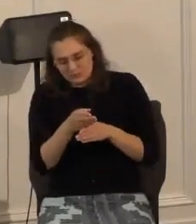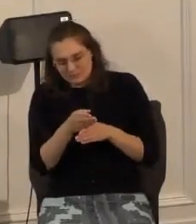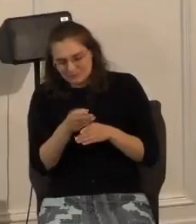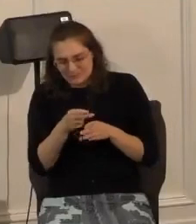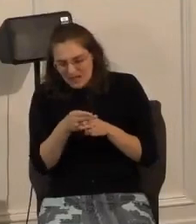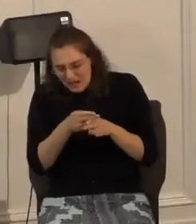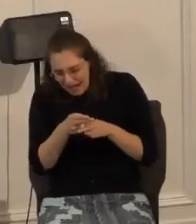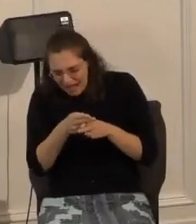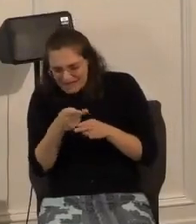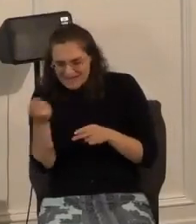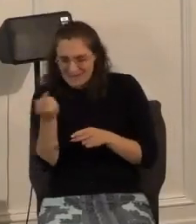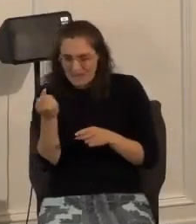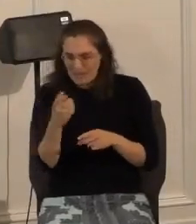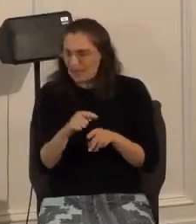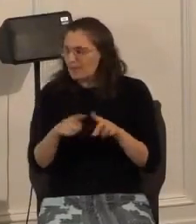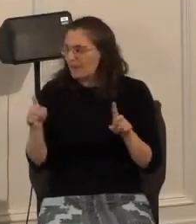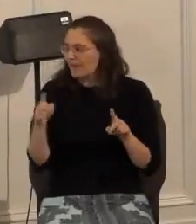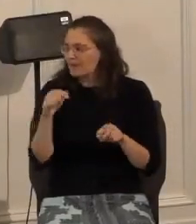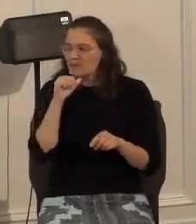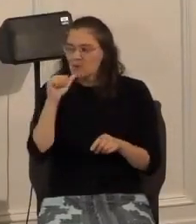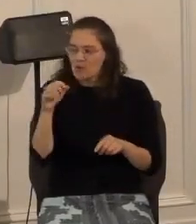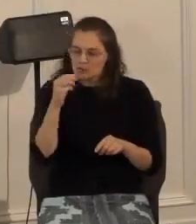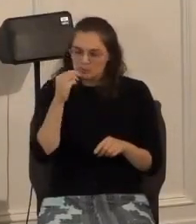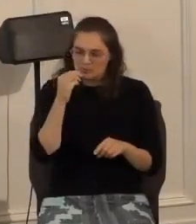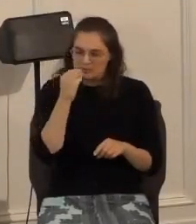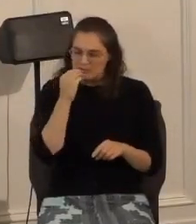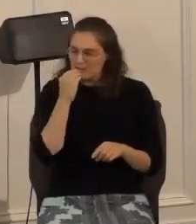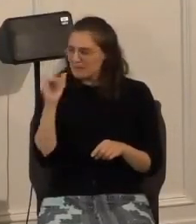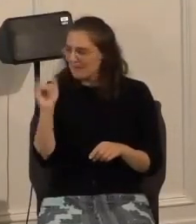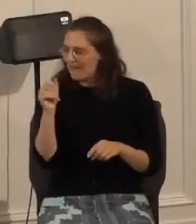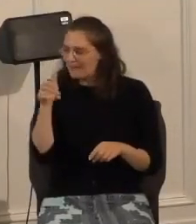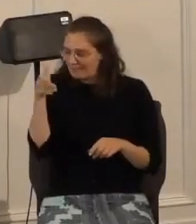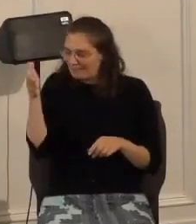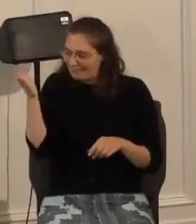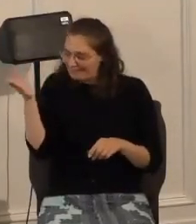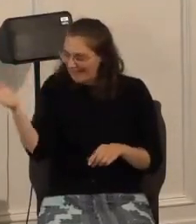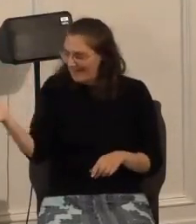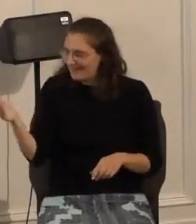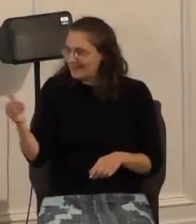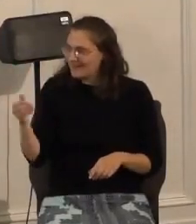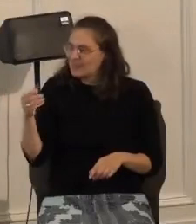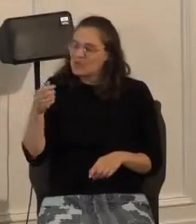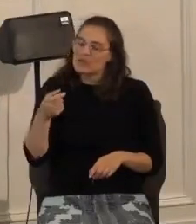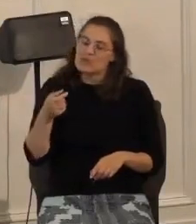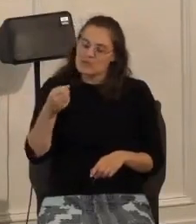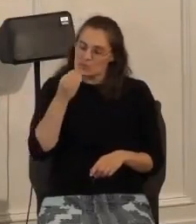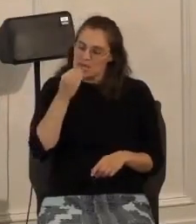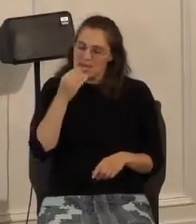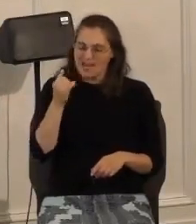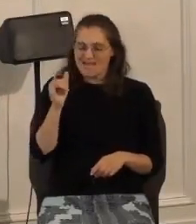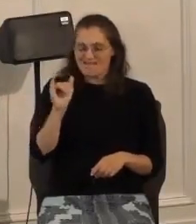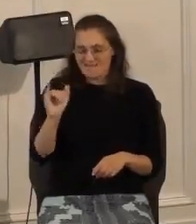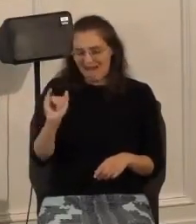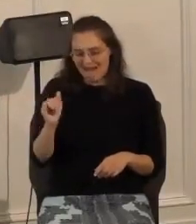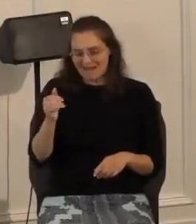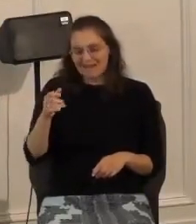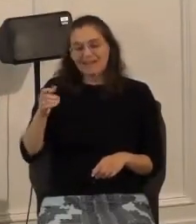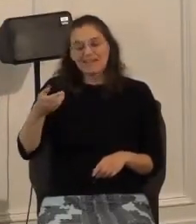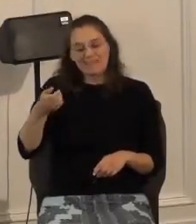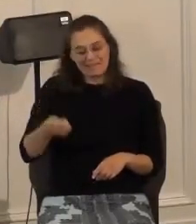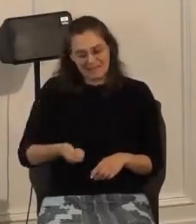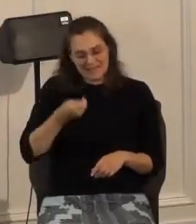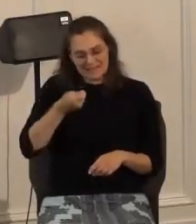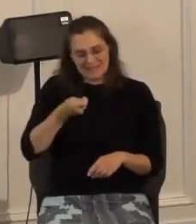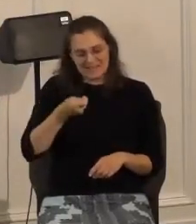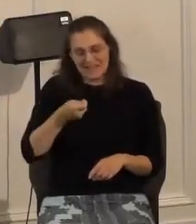do that. That's appropriate. But you don't eat like this. You eat like this. And if you're left-handed, you do it this way.